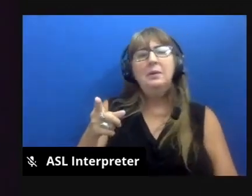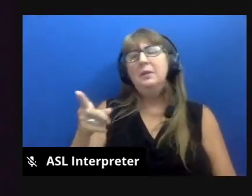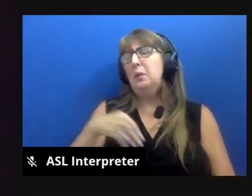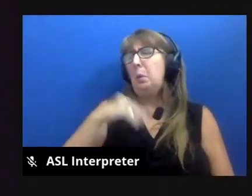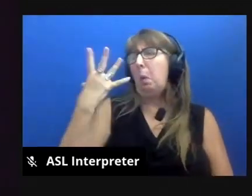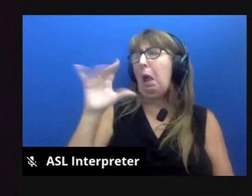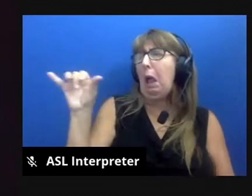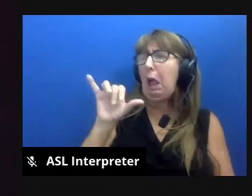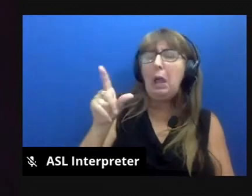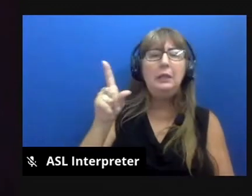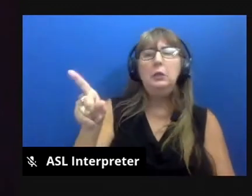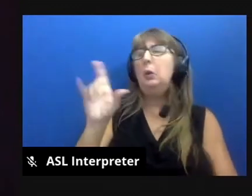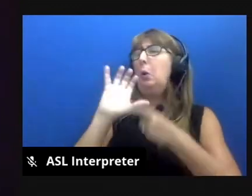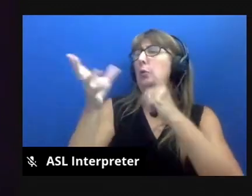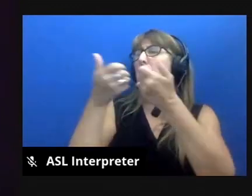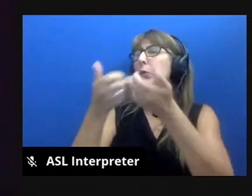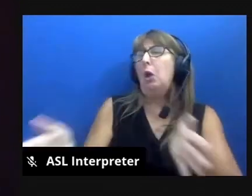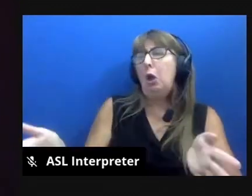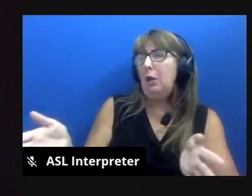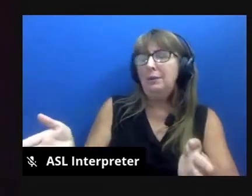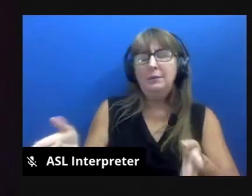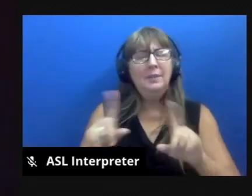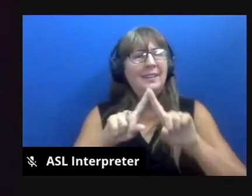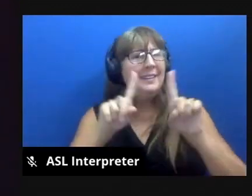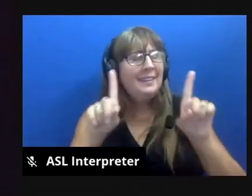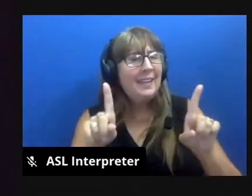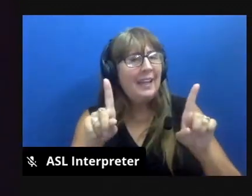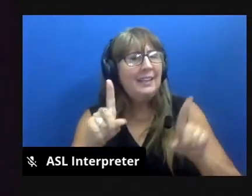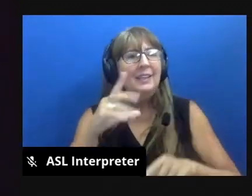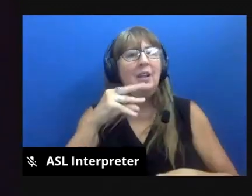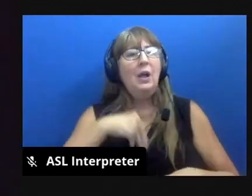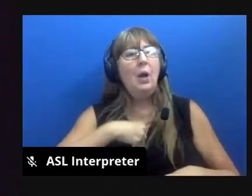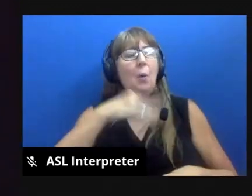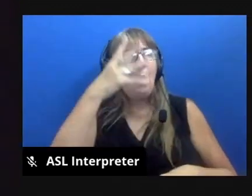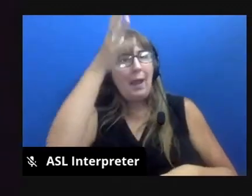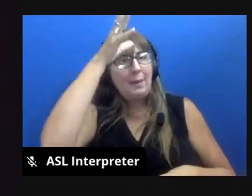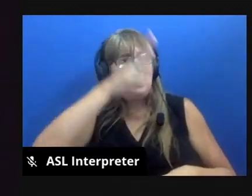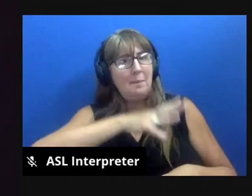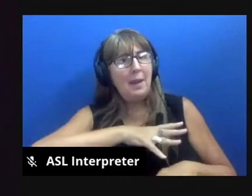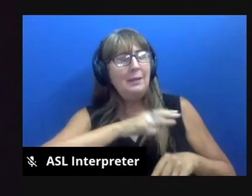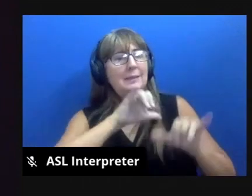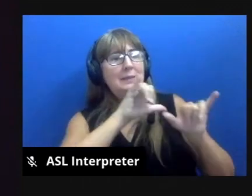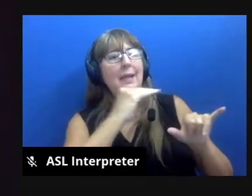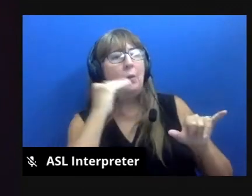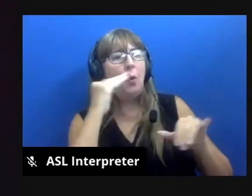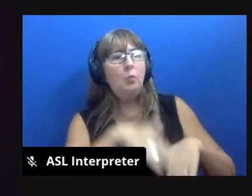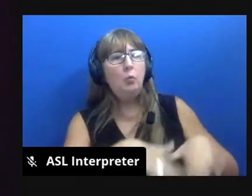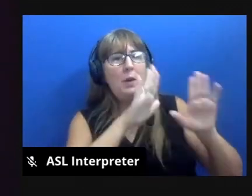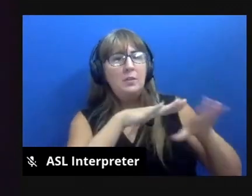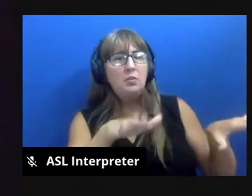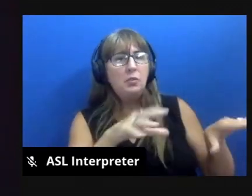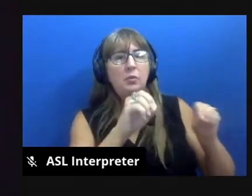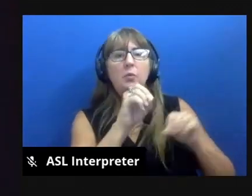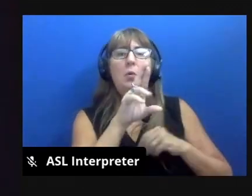he's losing his culture. Yet when a white man stays home and raises children or starts to treat the women